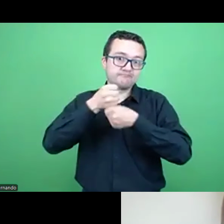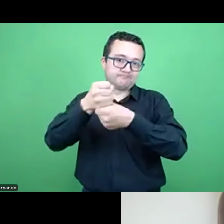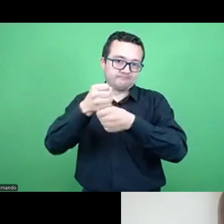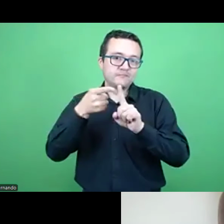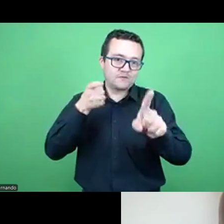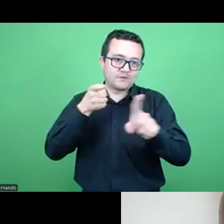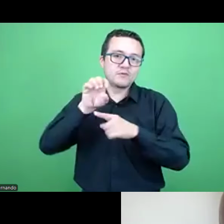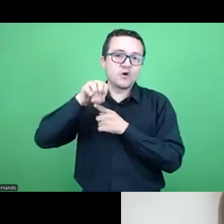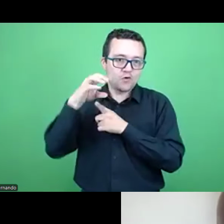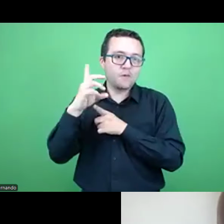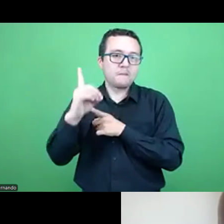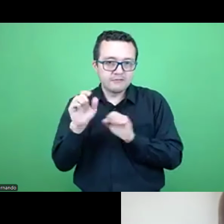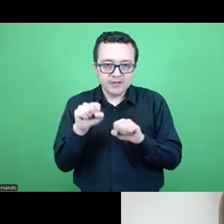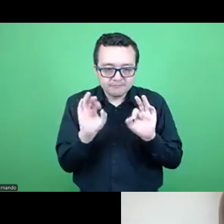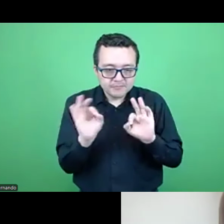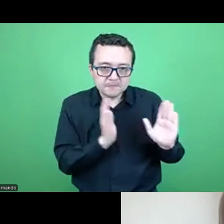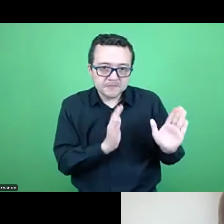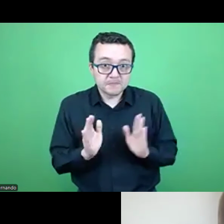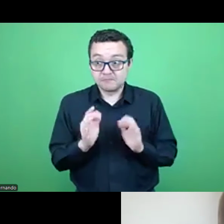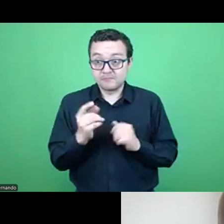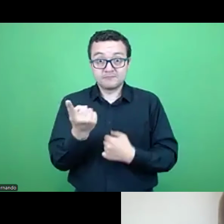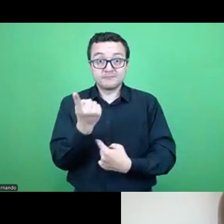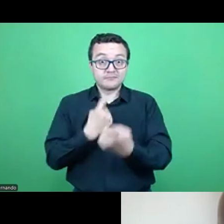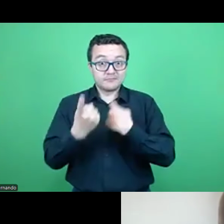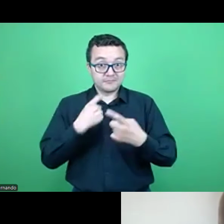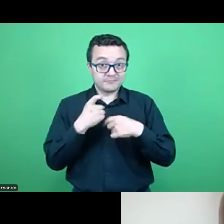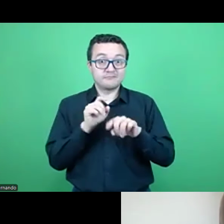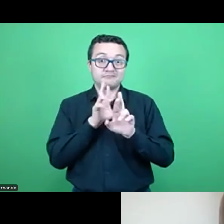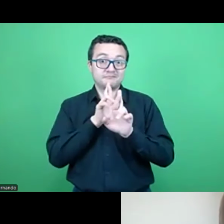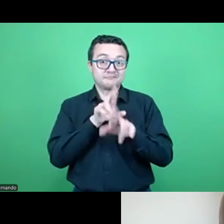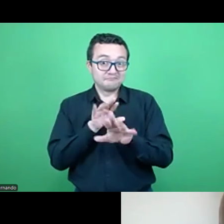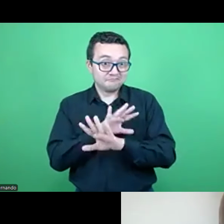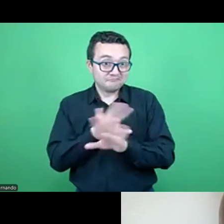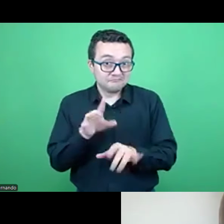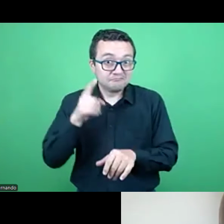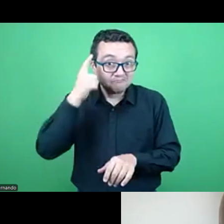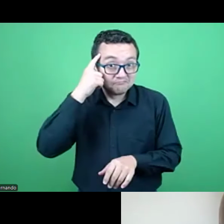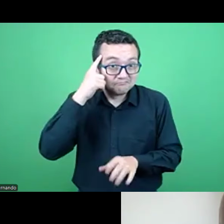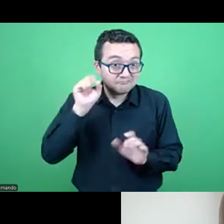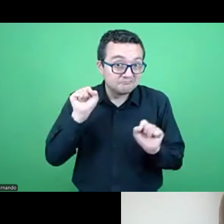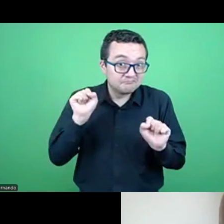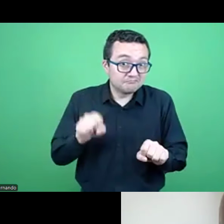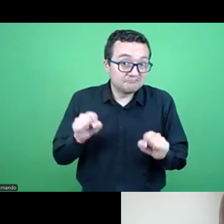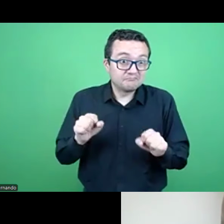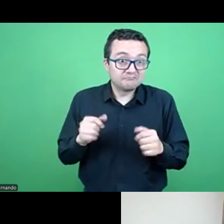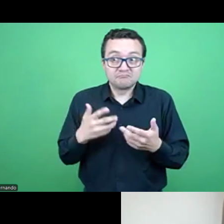so. Otherwise, I would suggest that we go through the agenda.